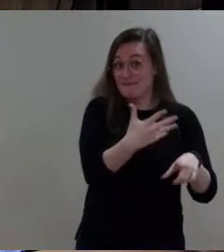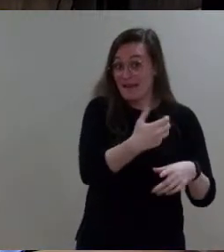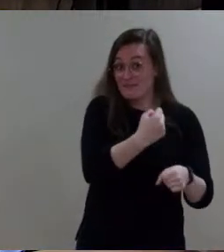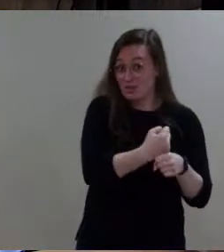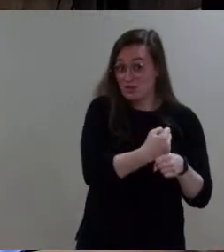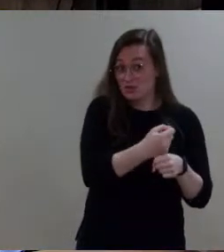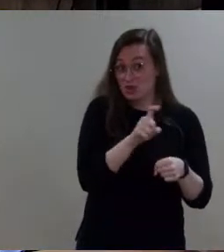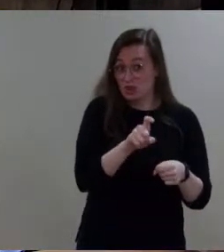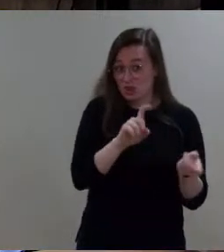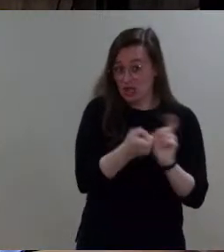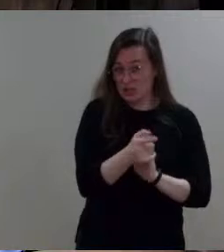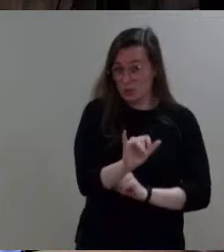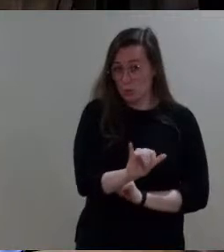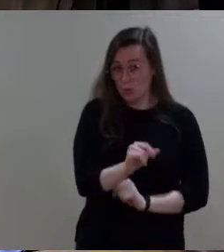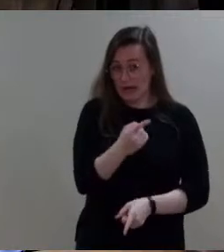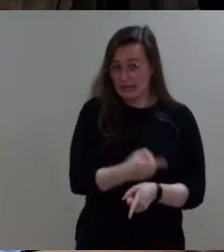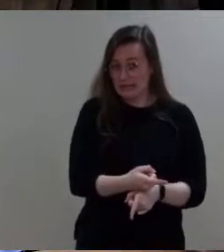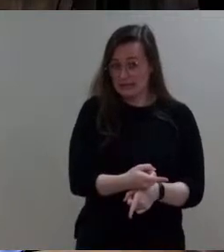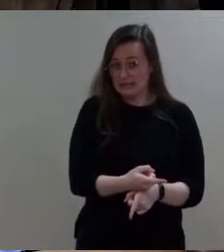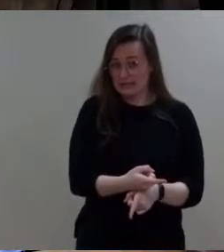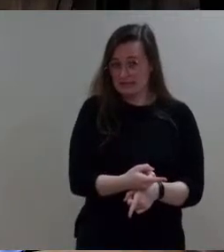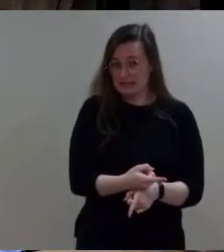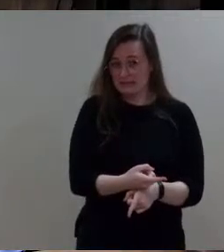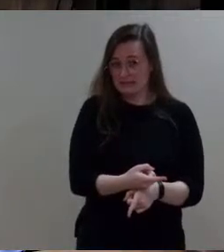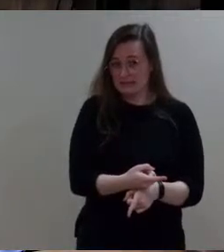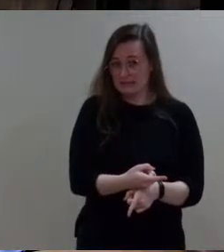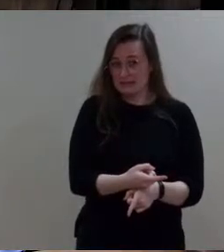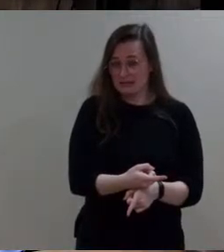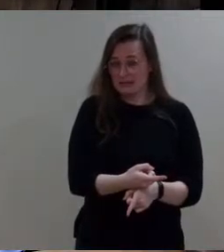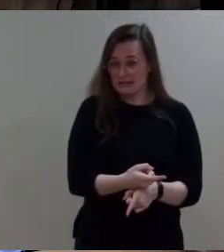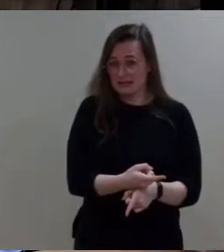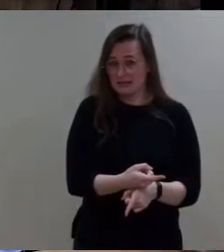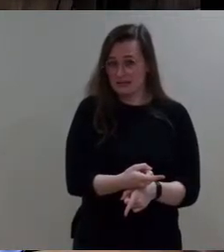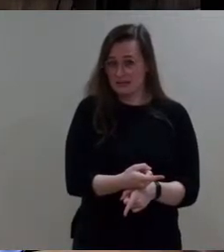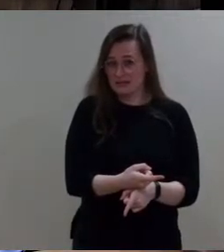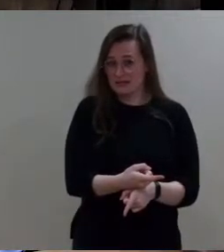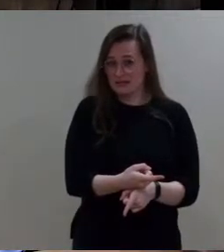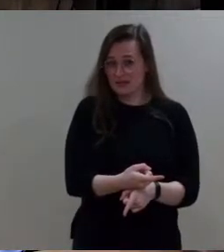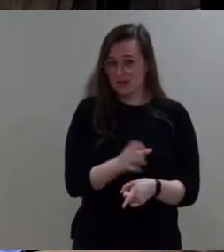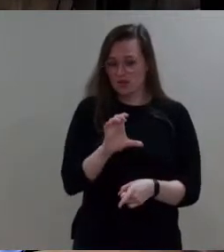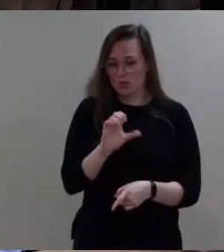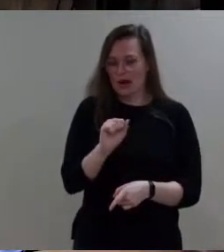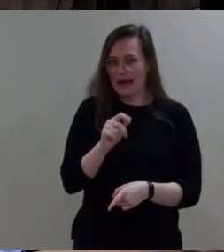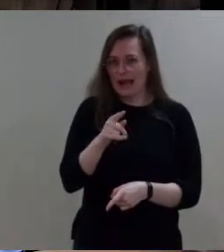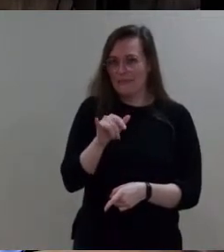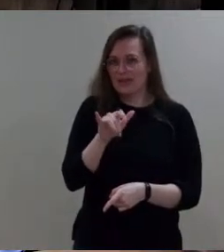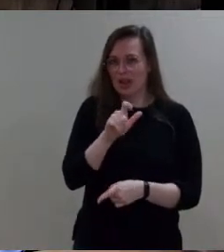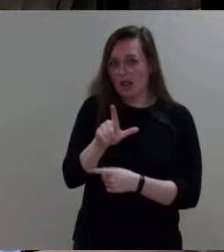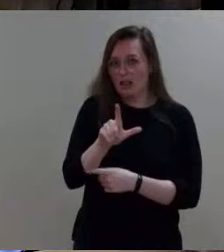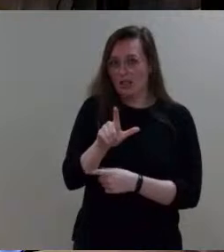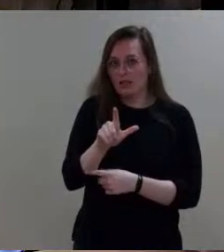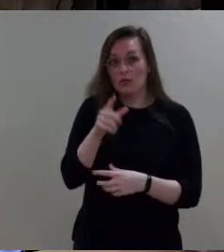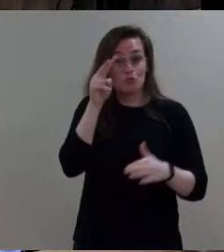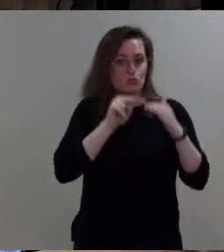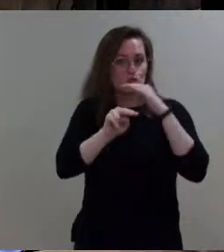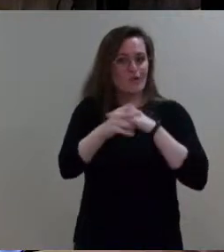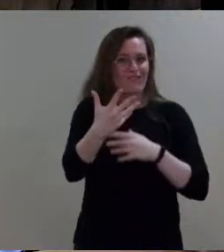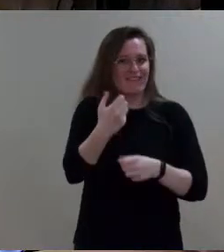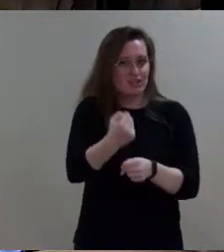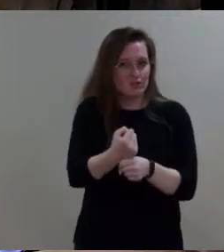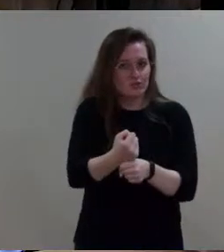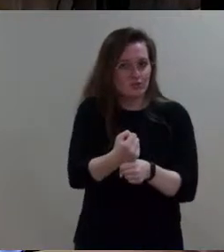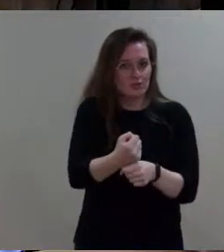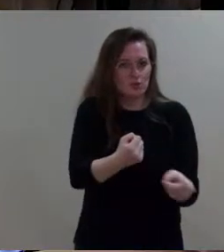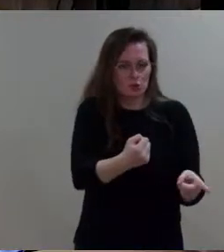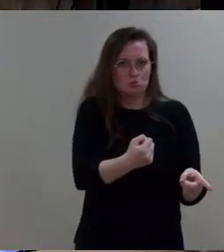changing too, I would presume, right? They should what? The capital one, I know you've got the projections for the 5 years, but all the other reserves, like,